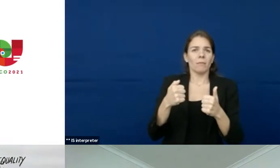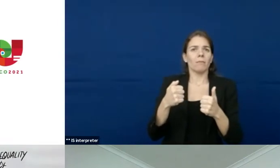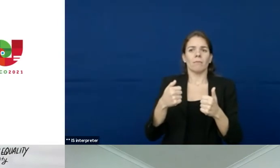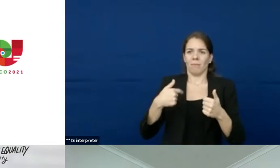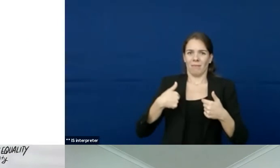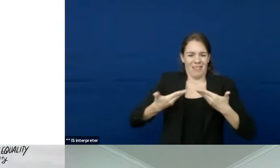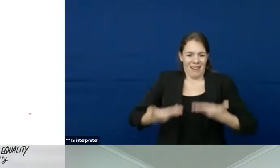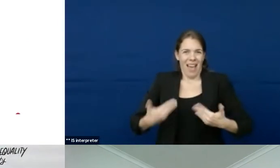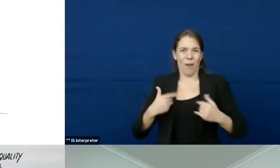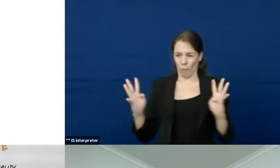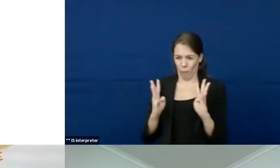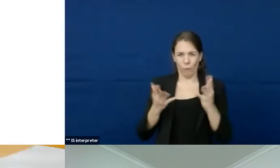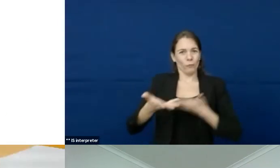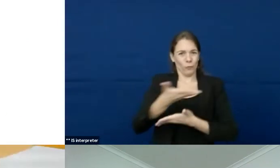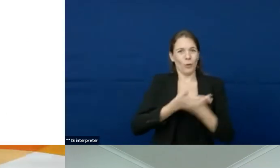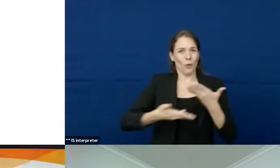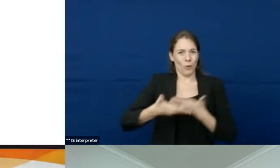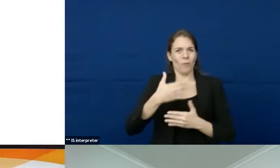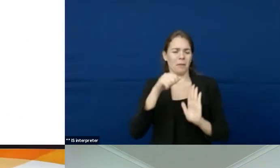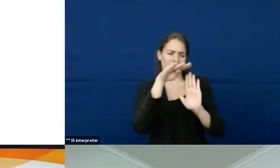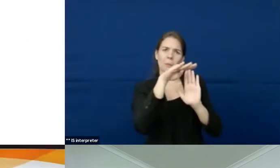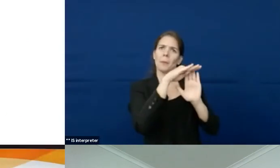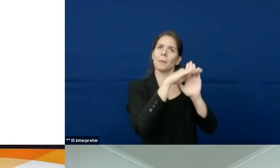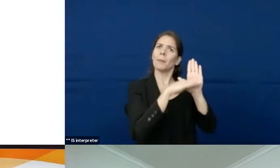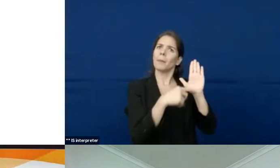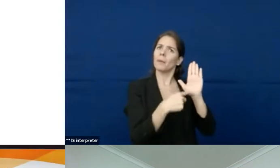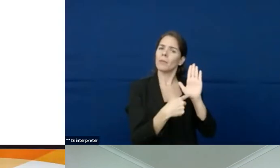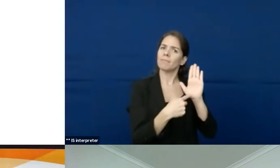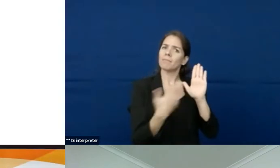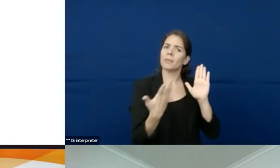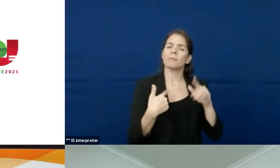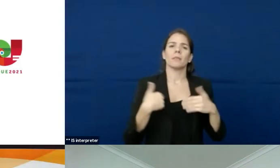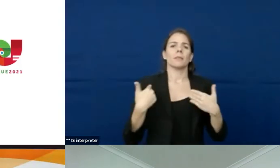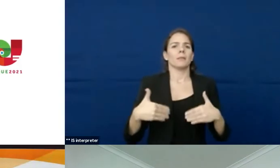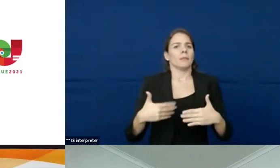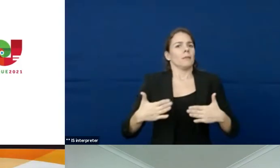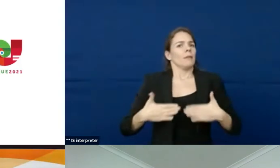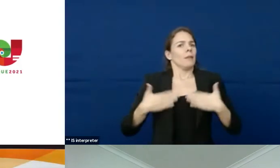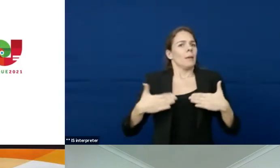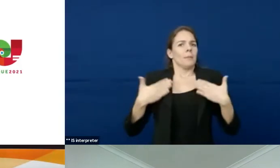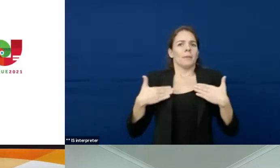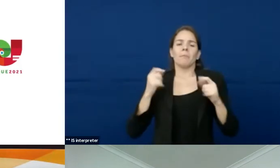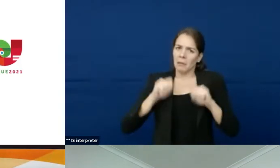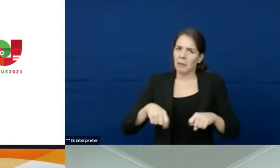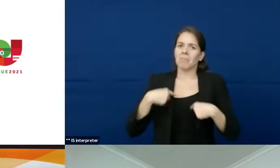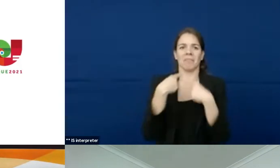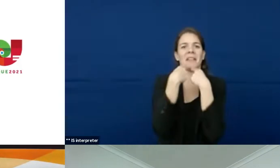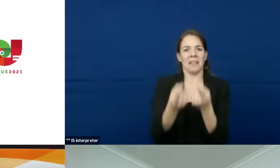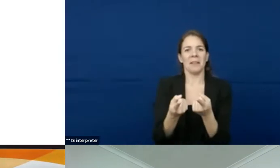it's a sad situation that you should, in the 21st century, be asking how we could scale up